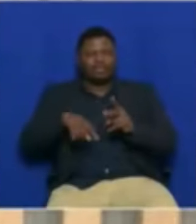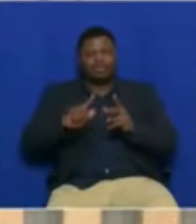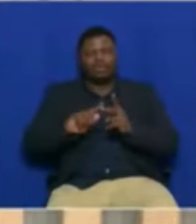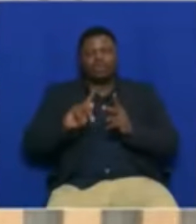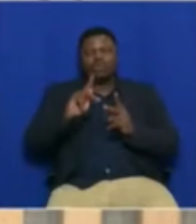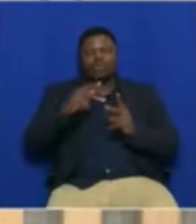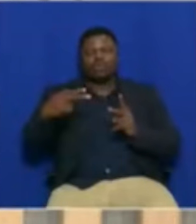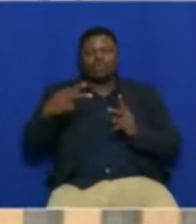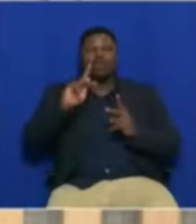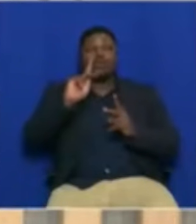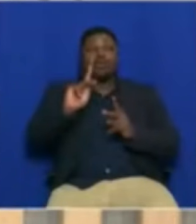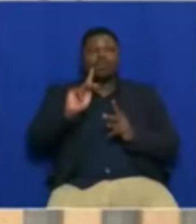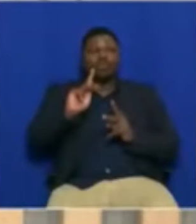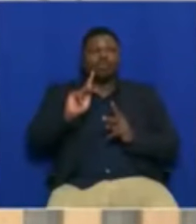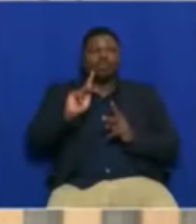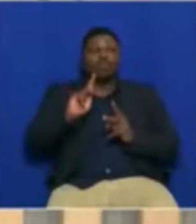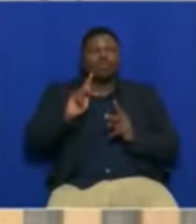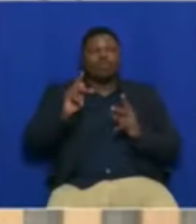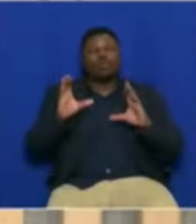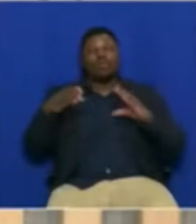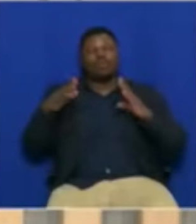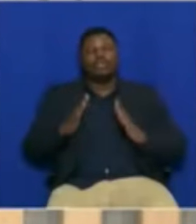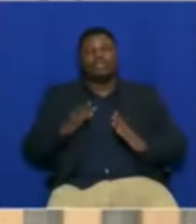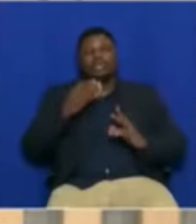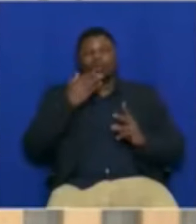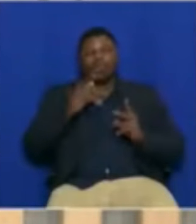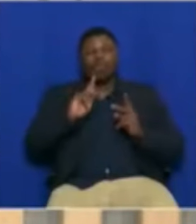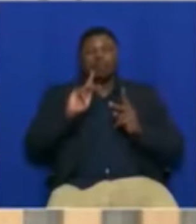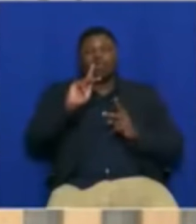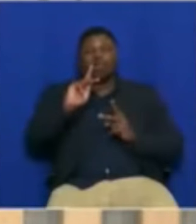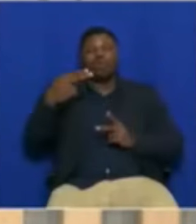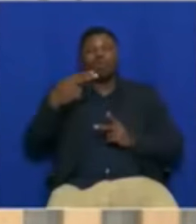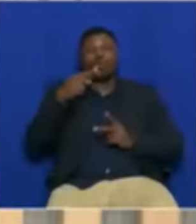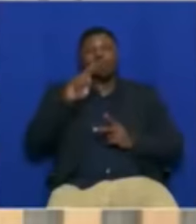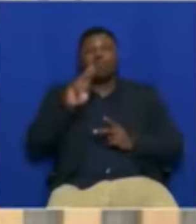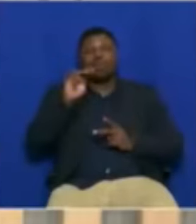to them and you'd provide an answer when we reconvene.